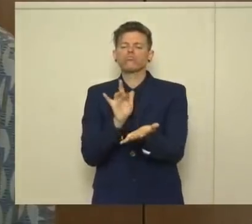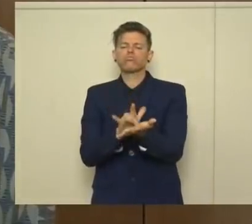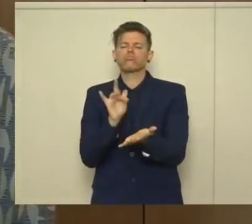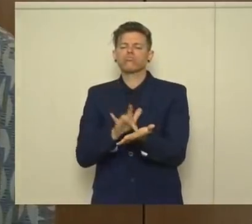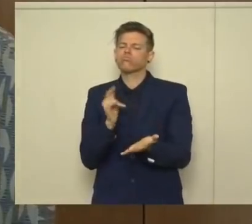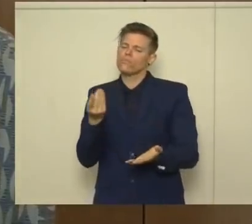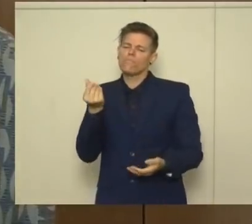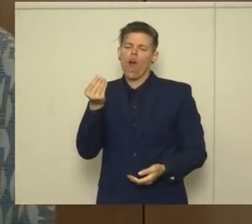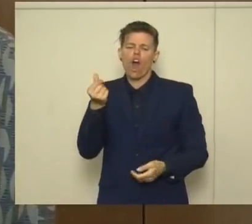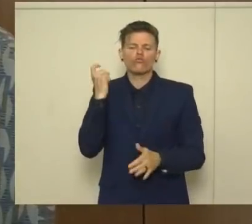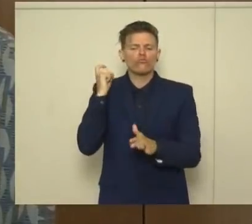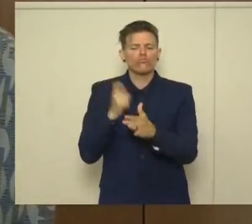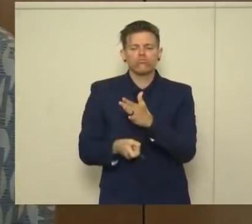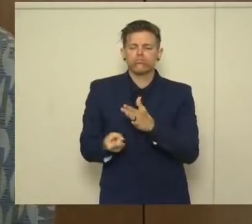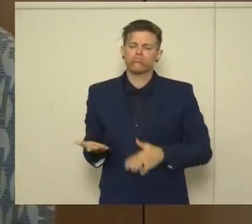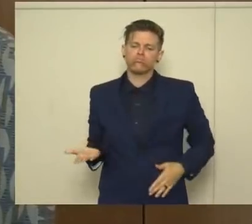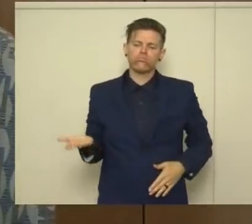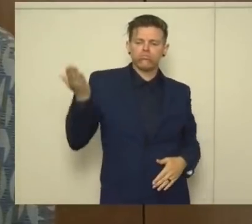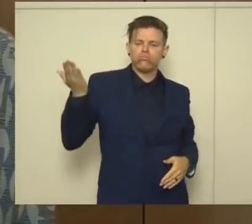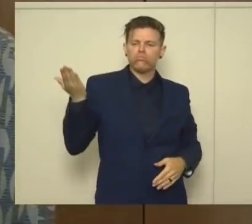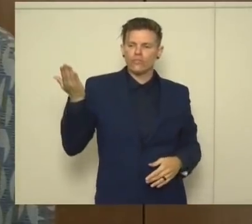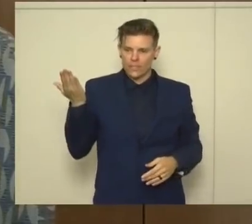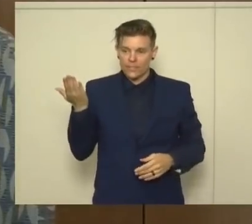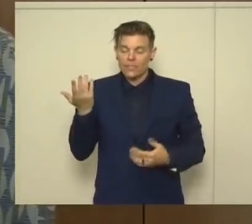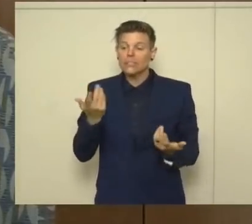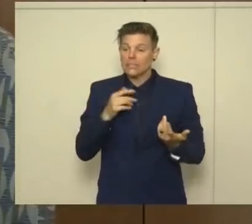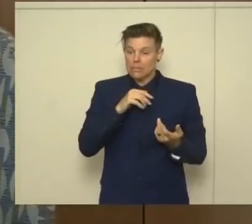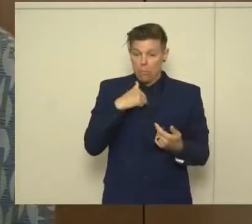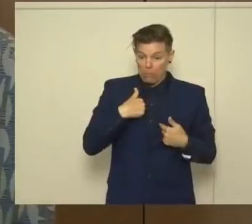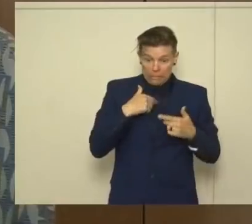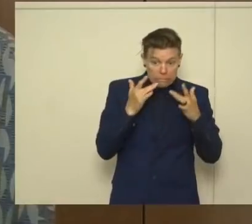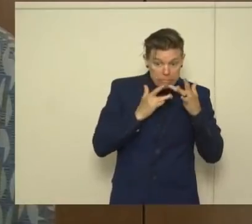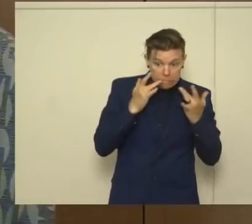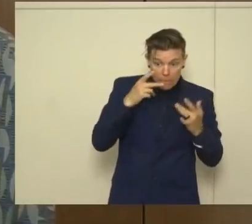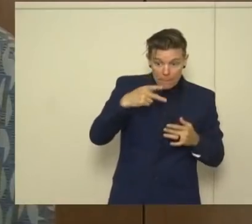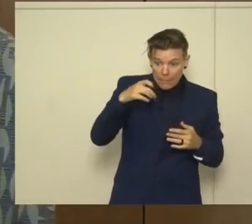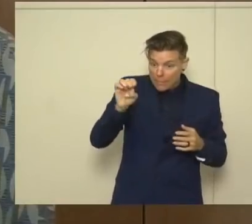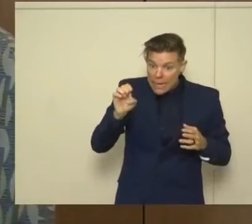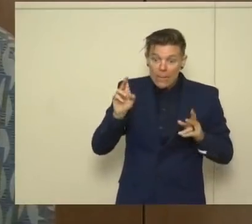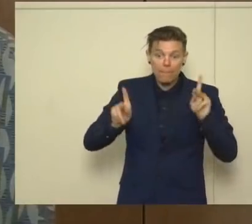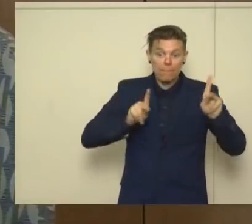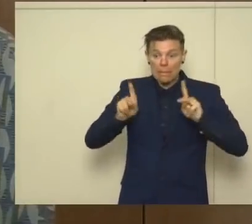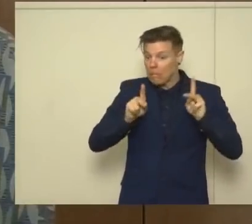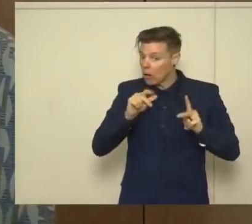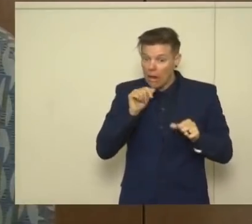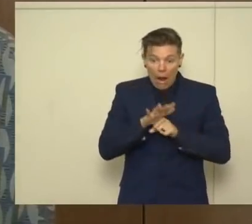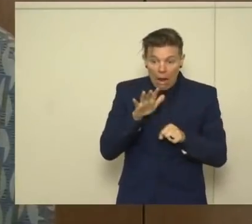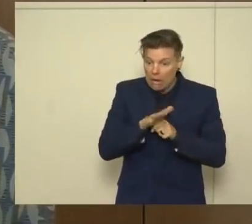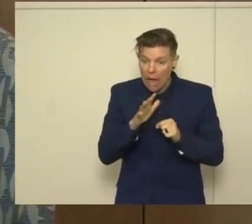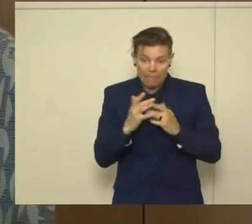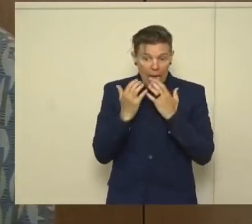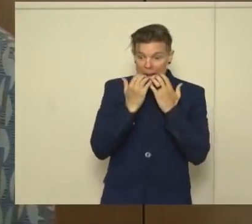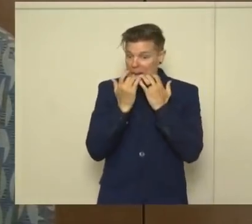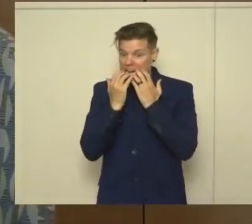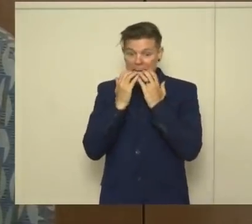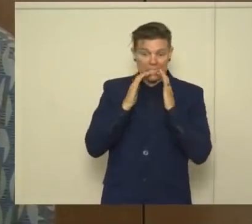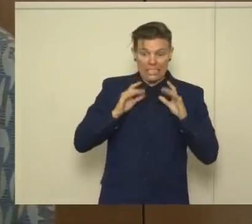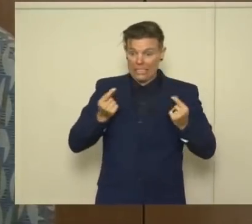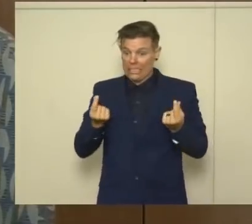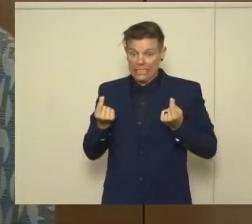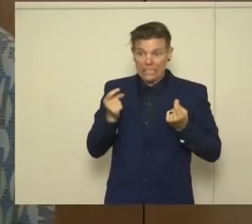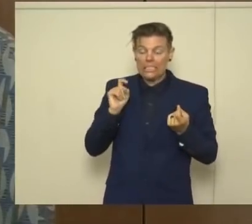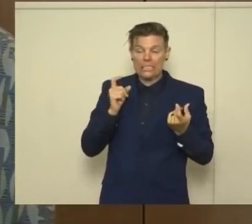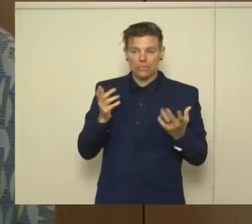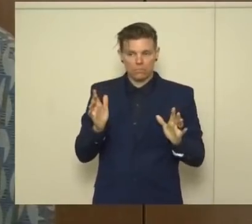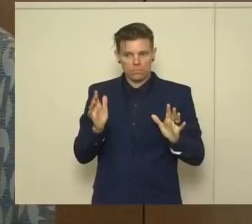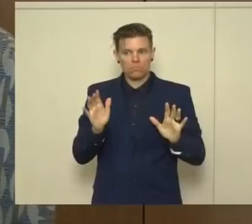it creates confidence problems in making sure that you get enough in. I think we have to wait and see, but today, with the